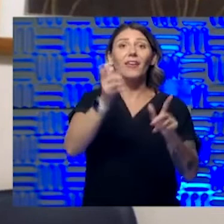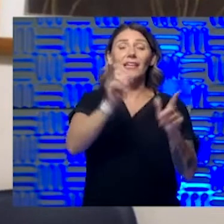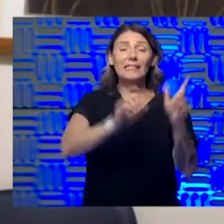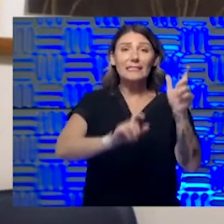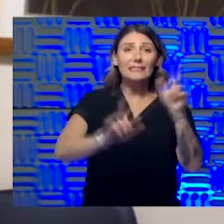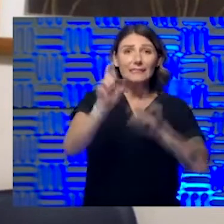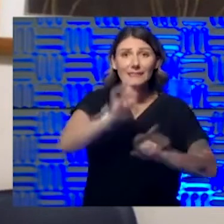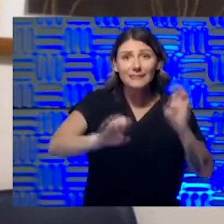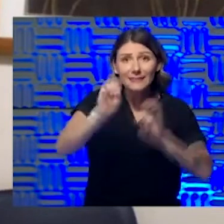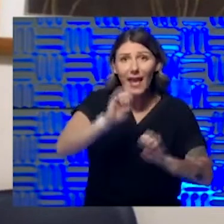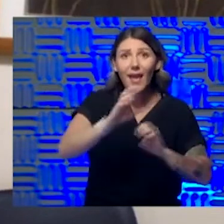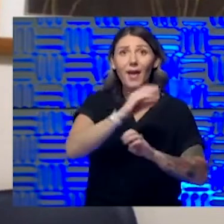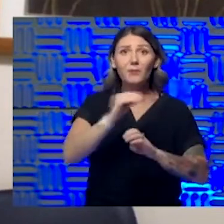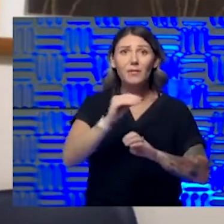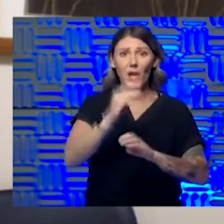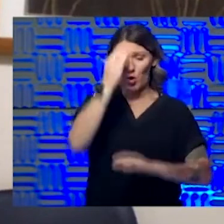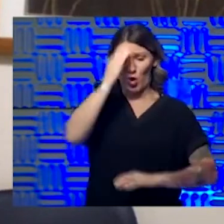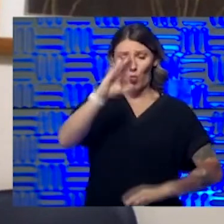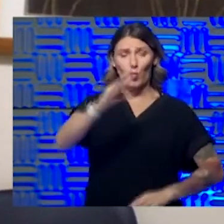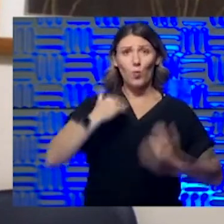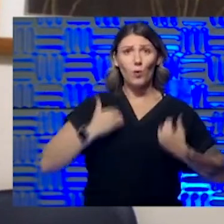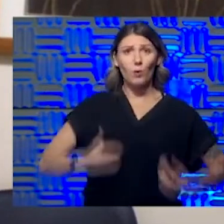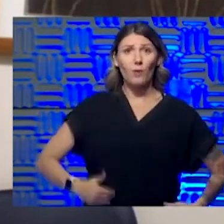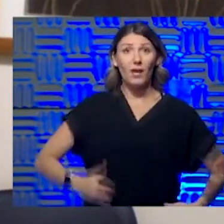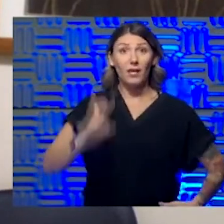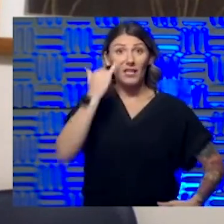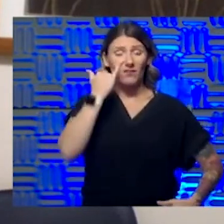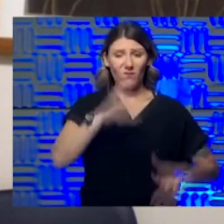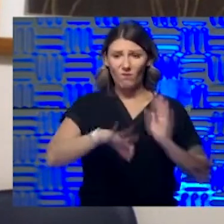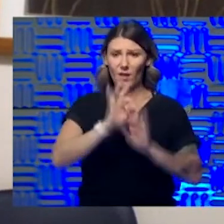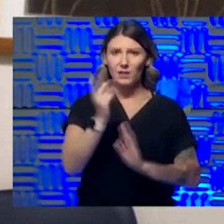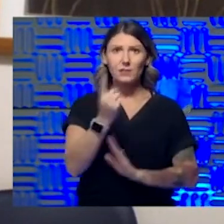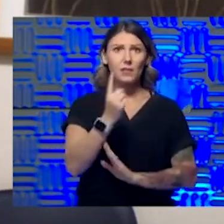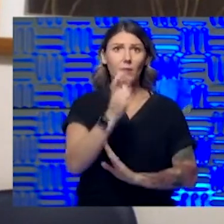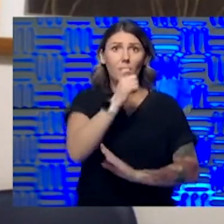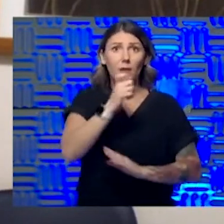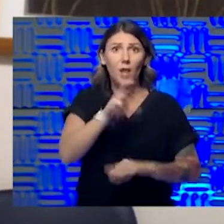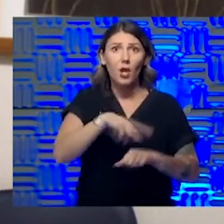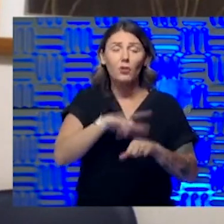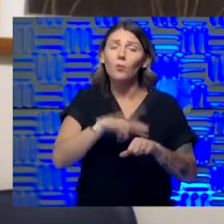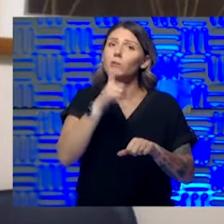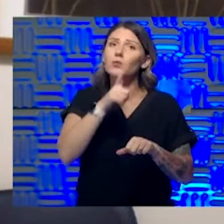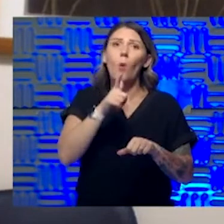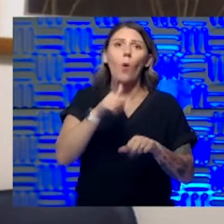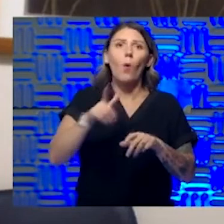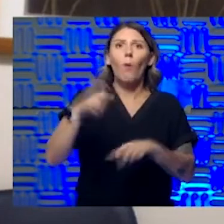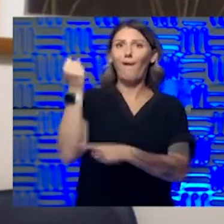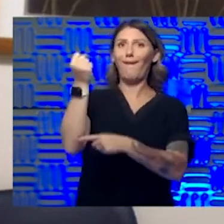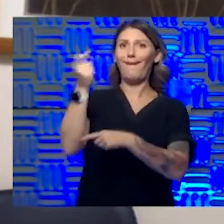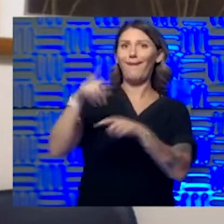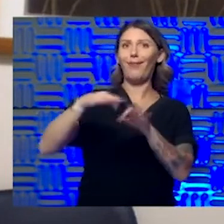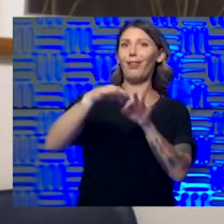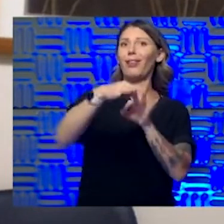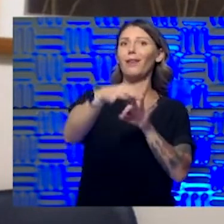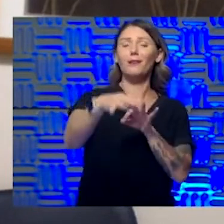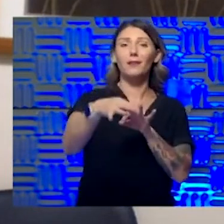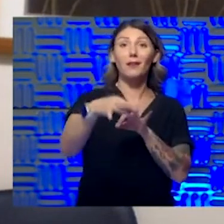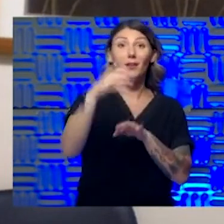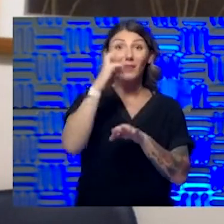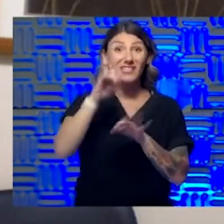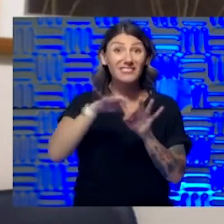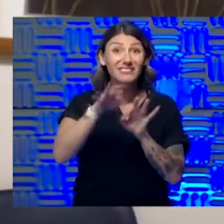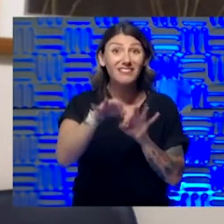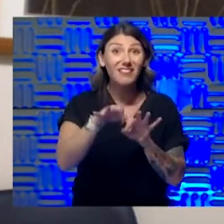So it is really important that if you are finding something abnormal, to please do not delay, because delaying this could